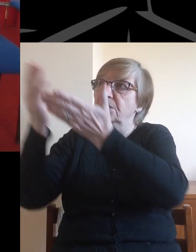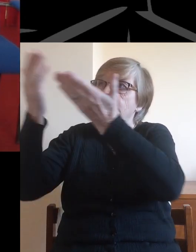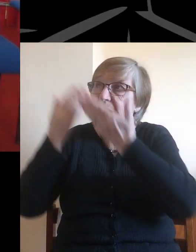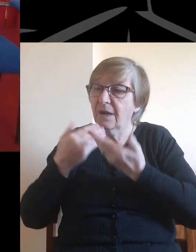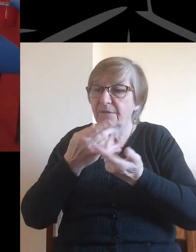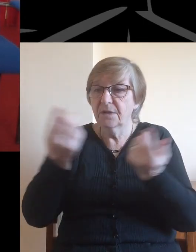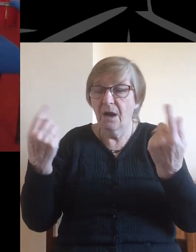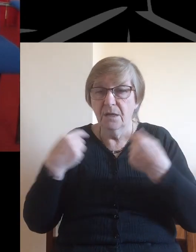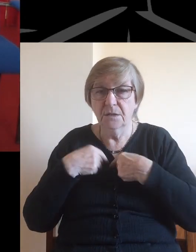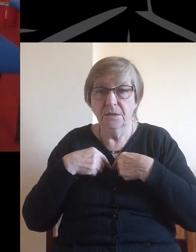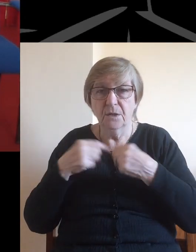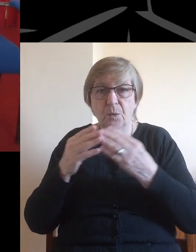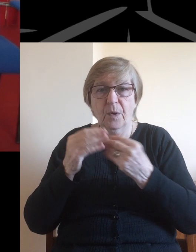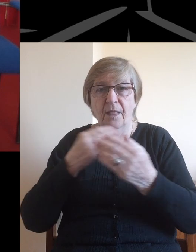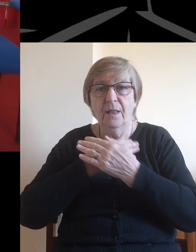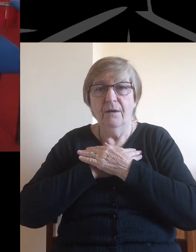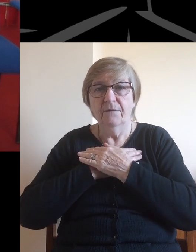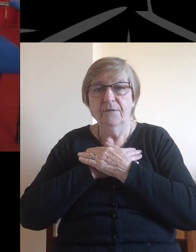love.